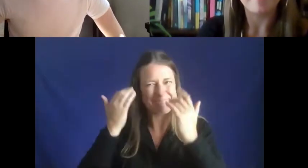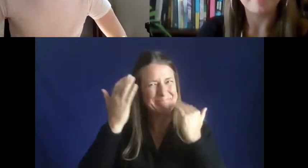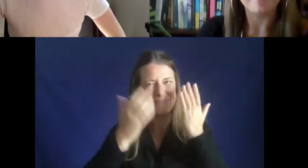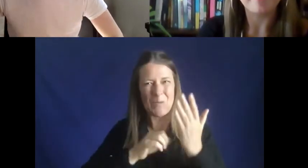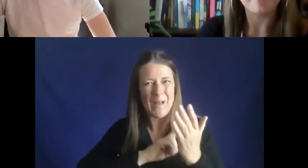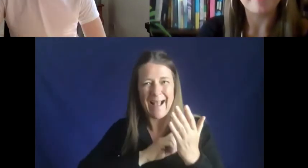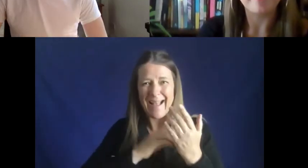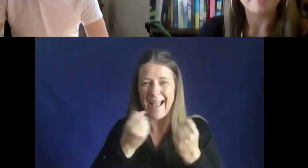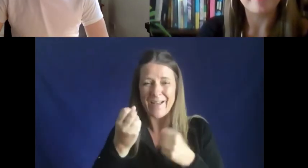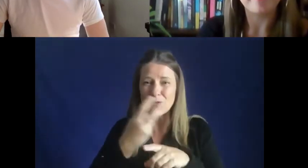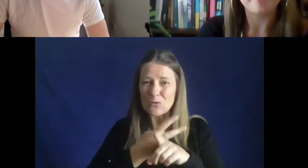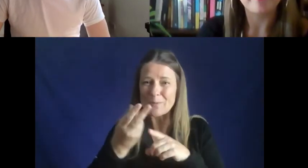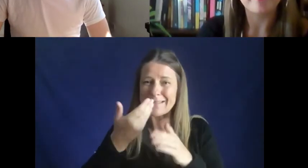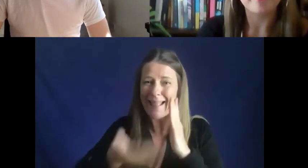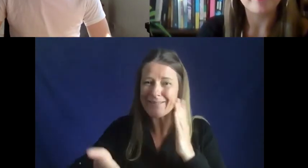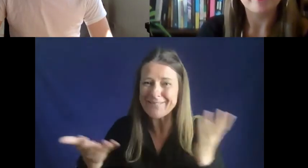left. And